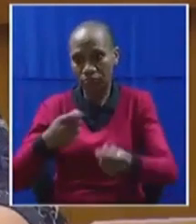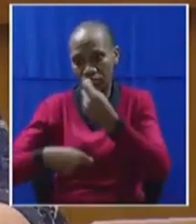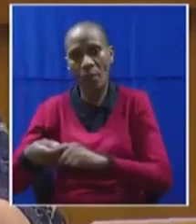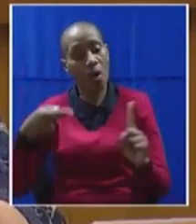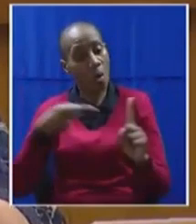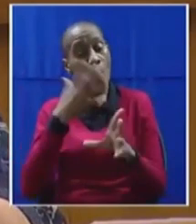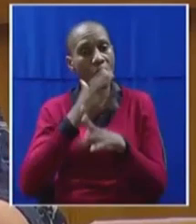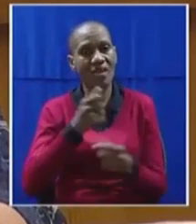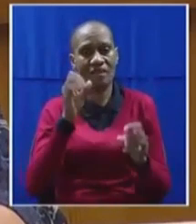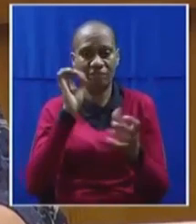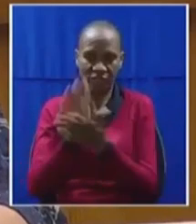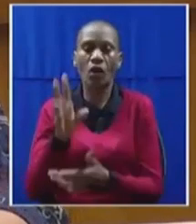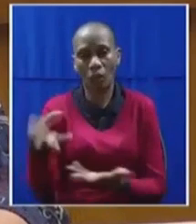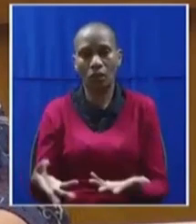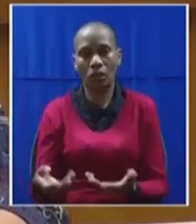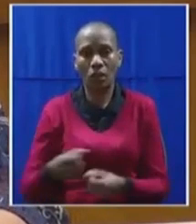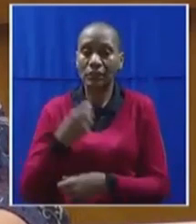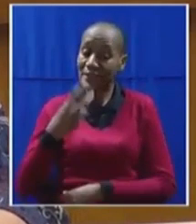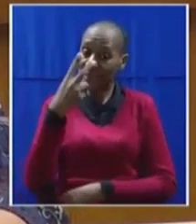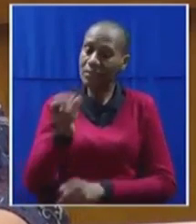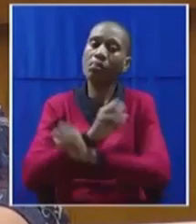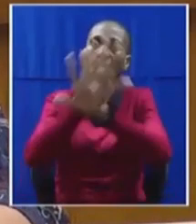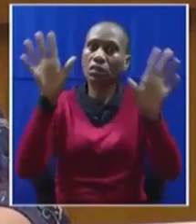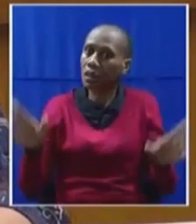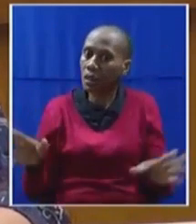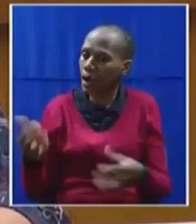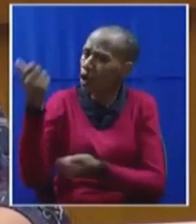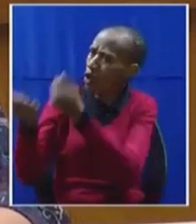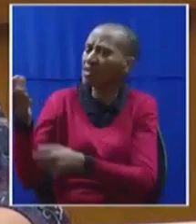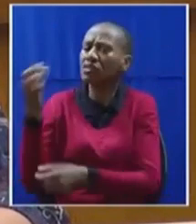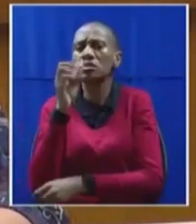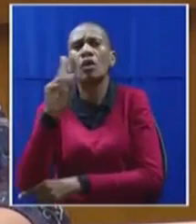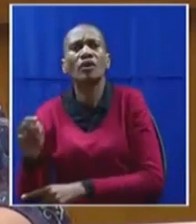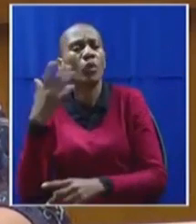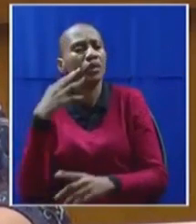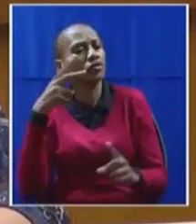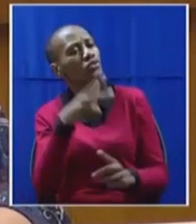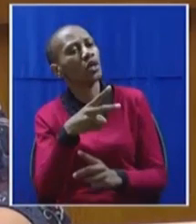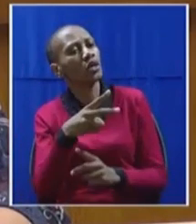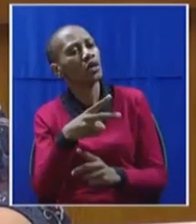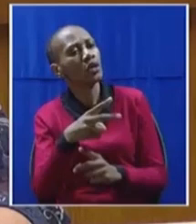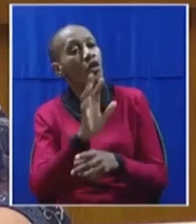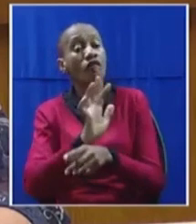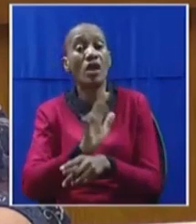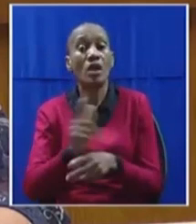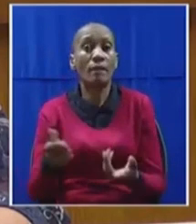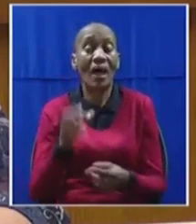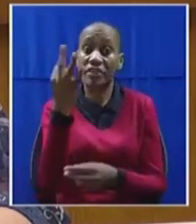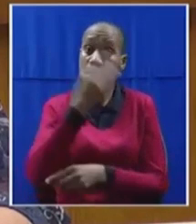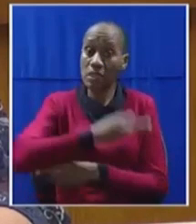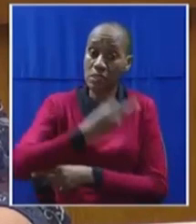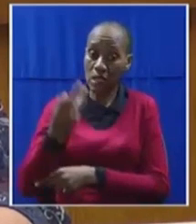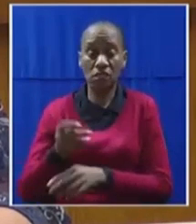discarded. It was so obvious, I shudder to think what the court's reaction will be when they watch the footage of those 3 days when the committee all